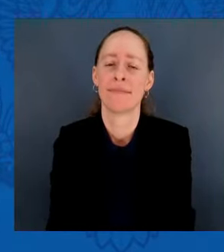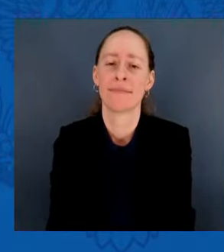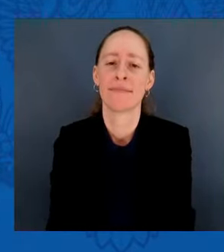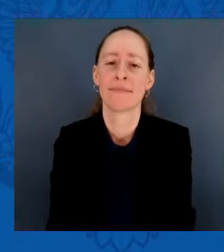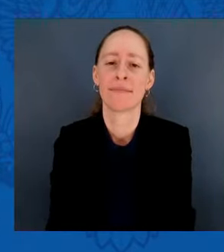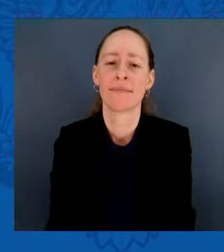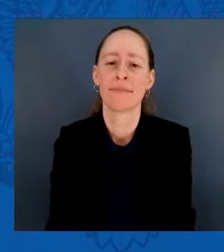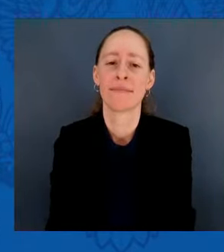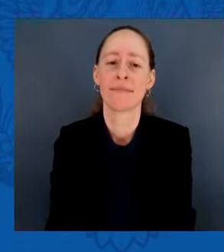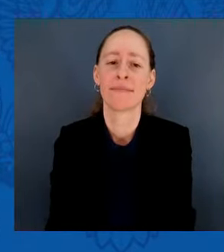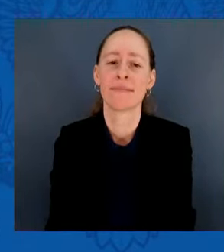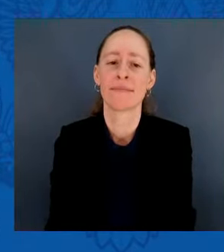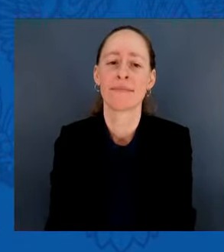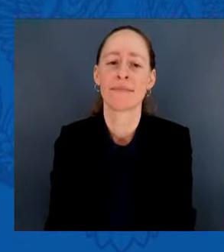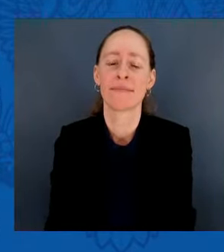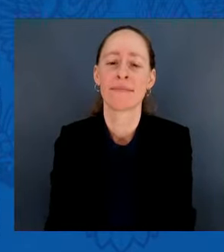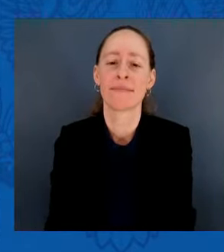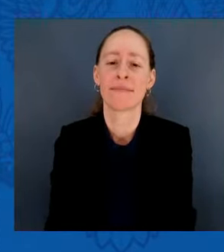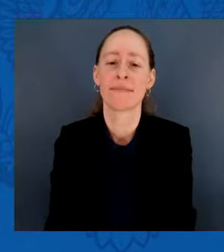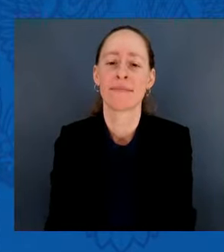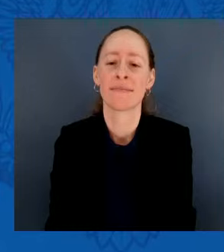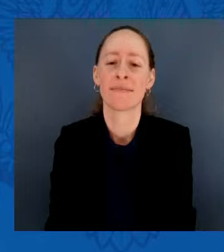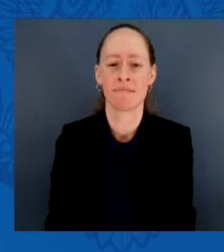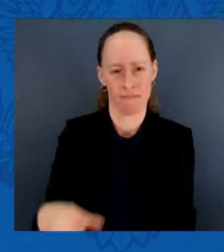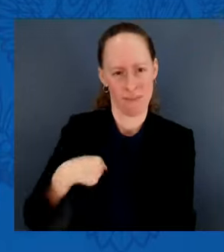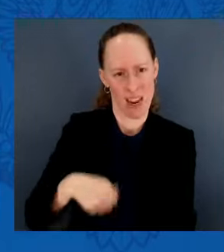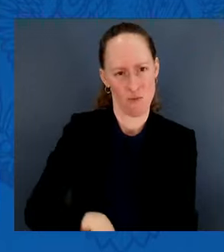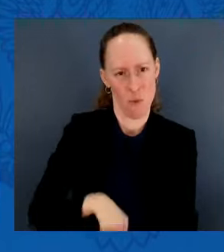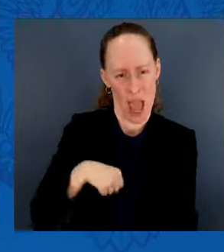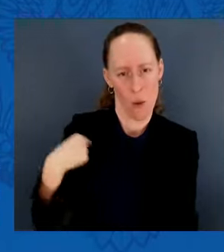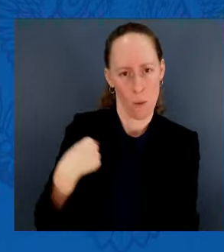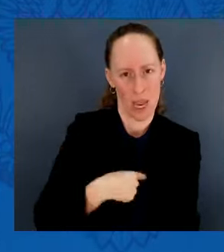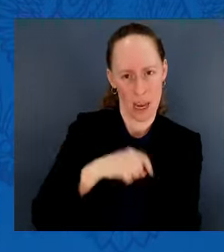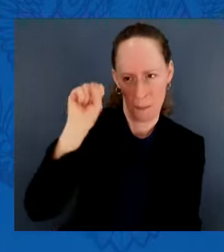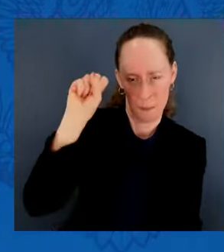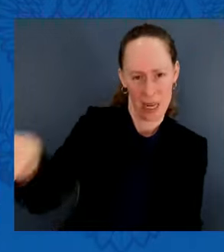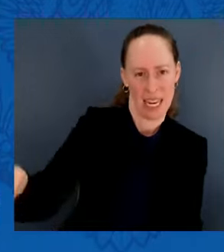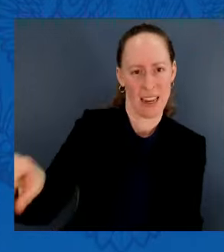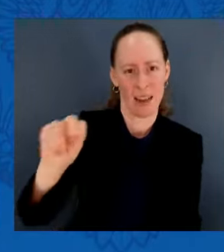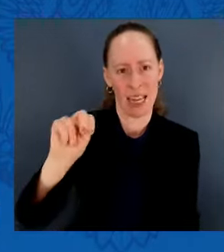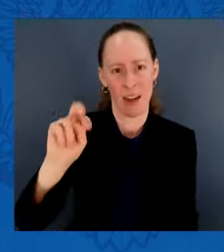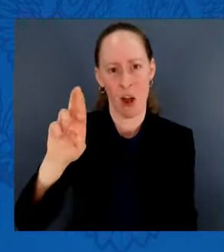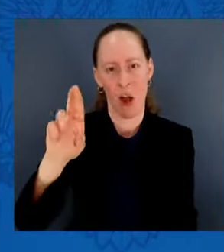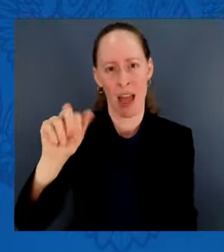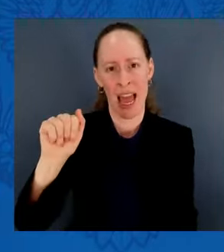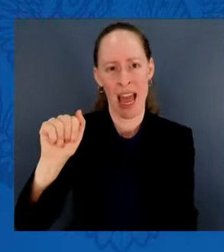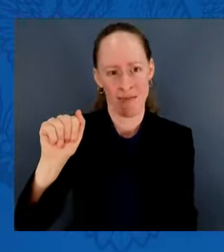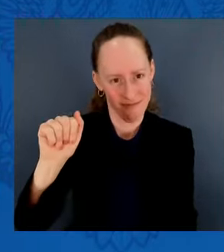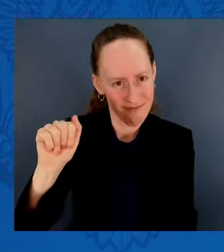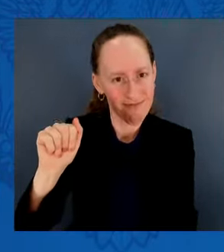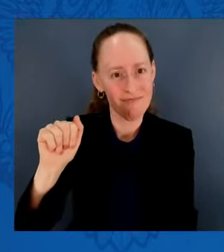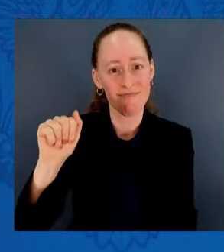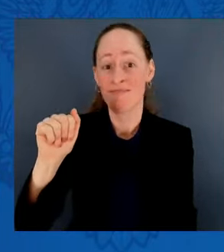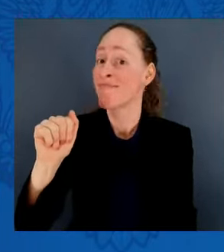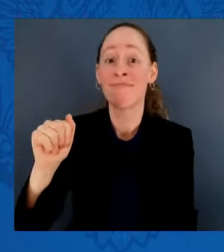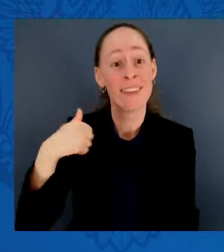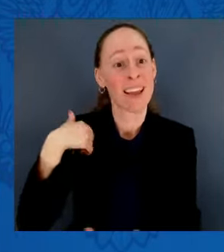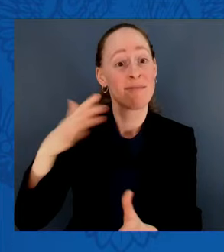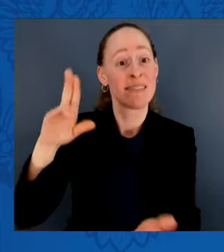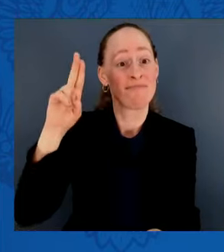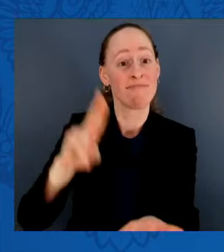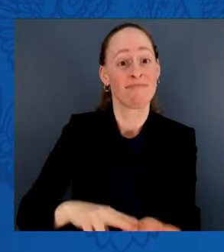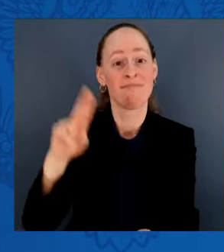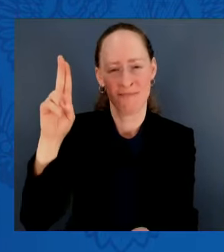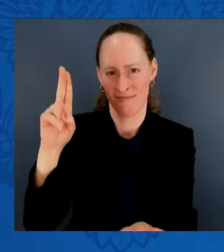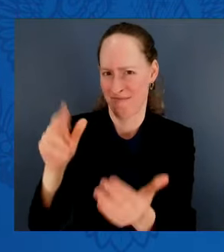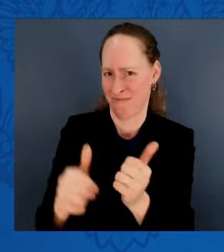I'm proud we beat the NRA when I signed the most significant gun safety law in nearly 30 years because of this Congress. We now must beat